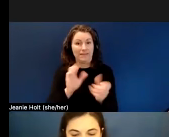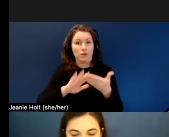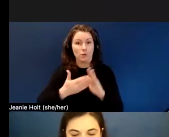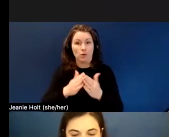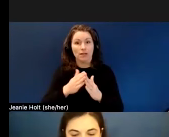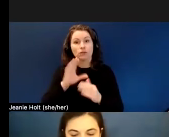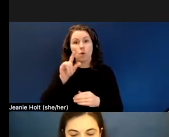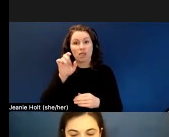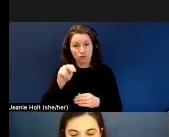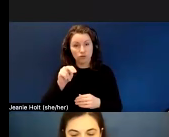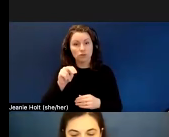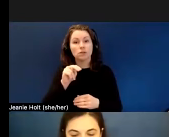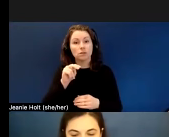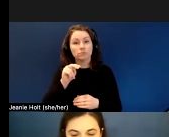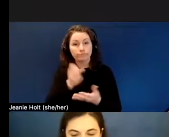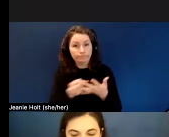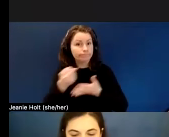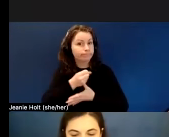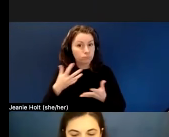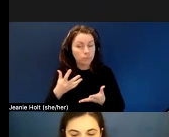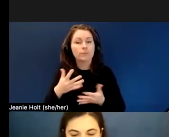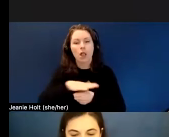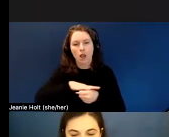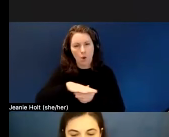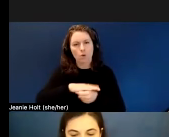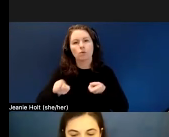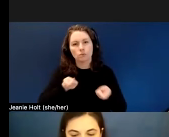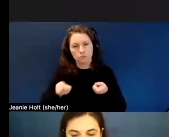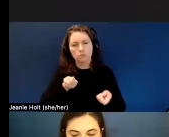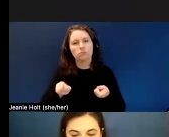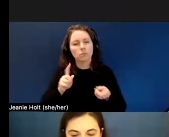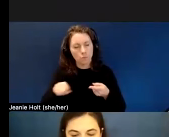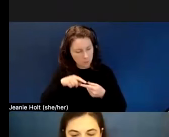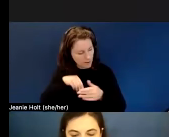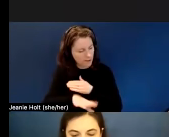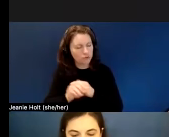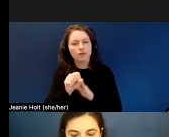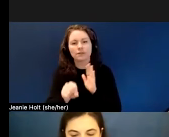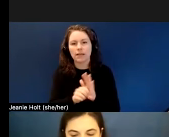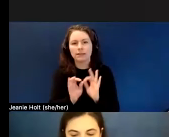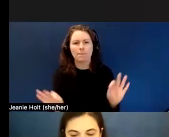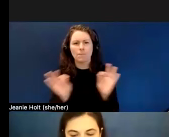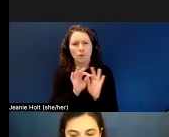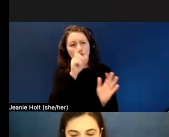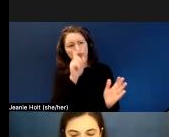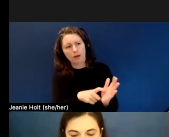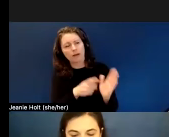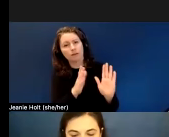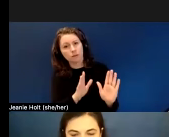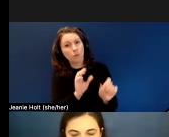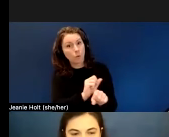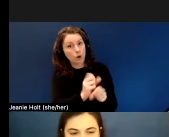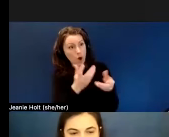Coalition prioritizes is local control when we come into a state. We want to recognize the work that's already